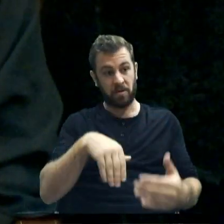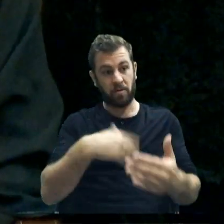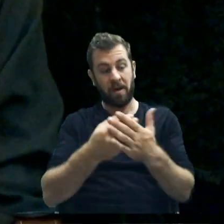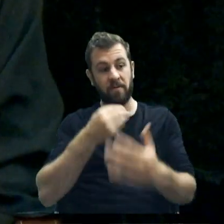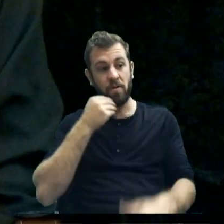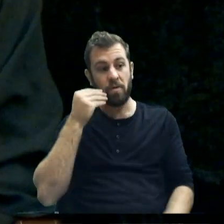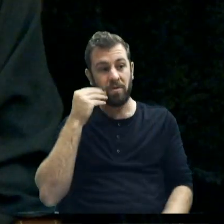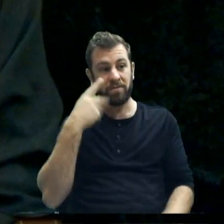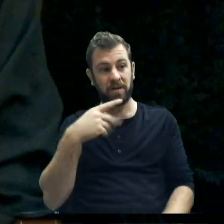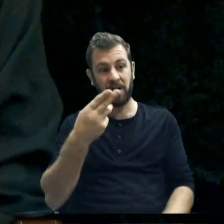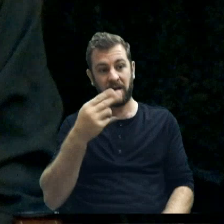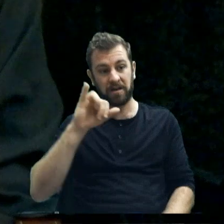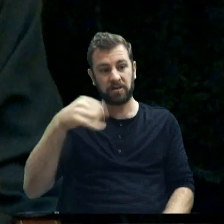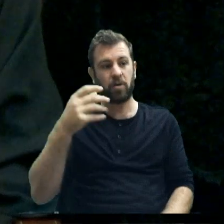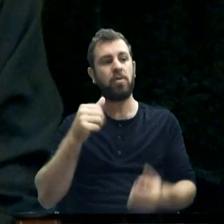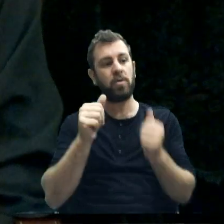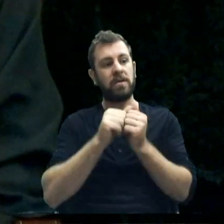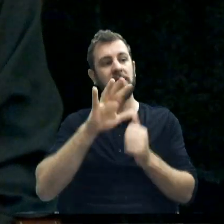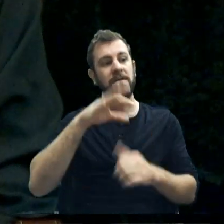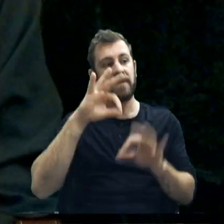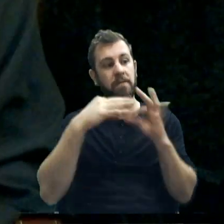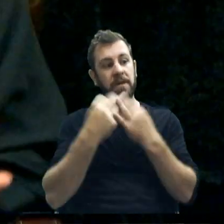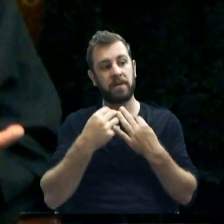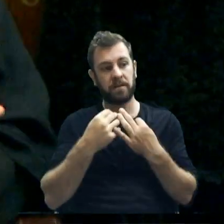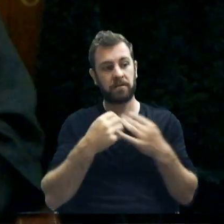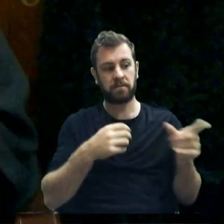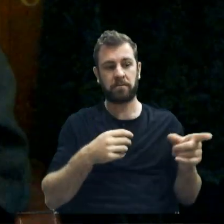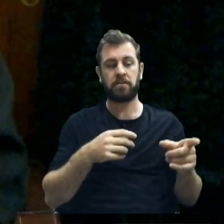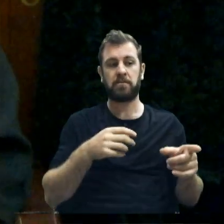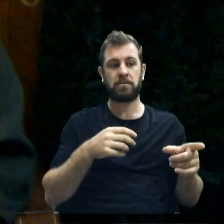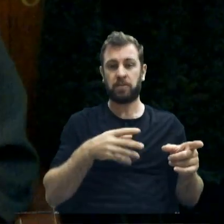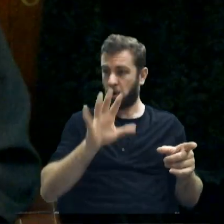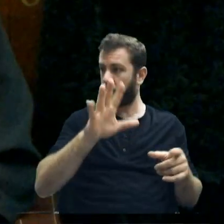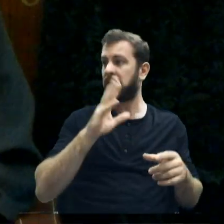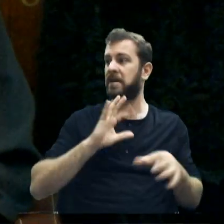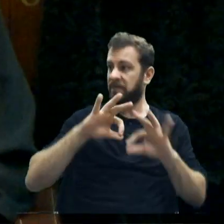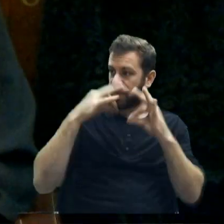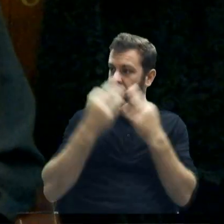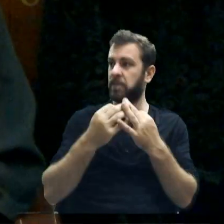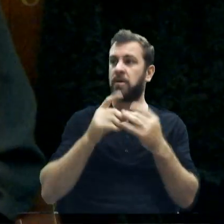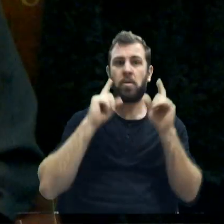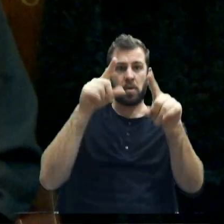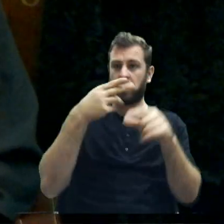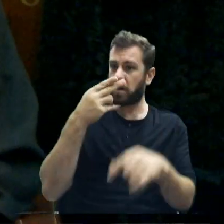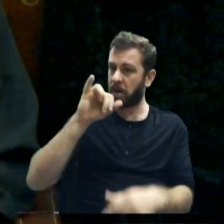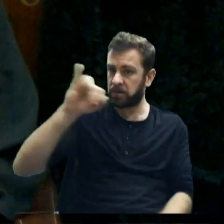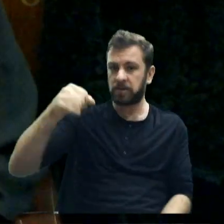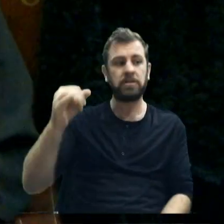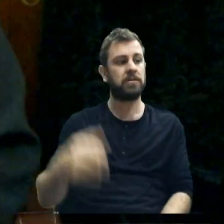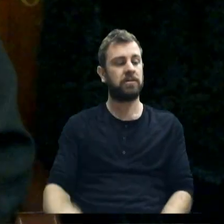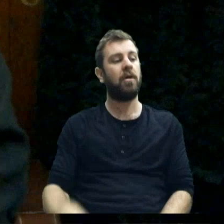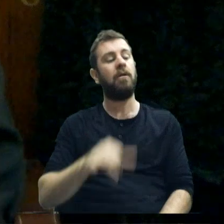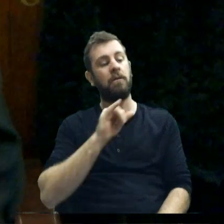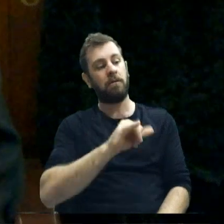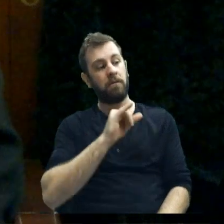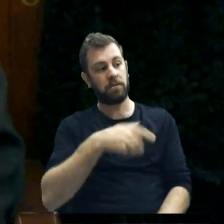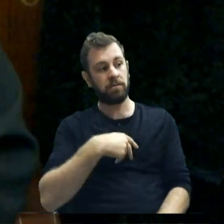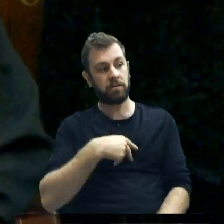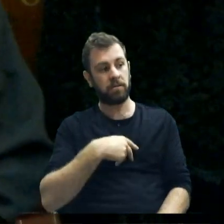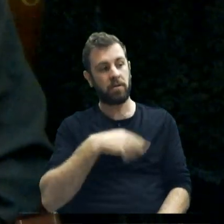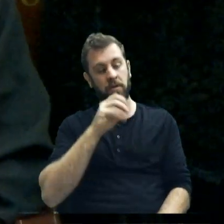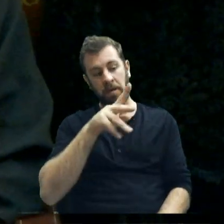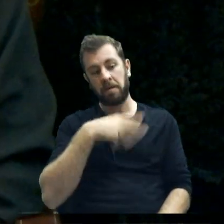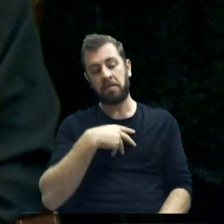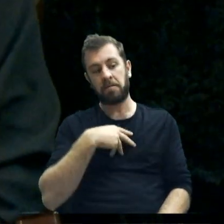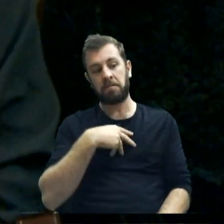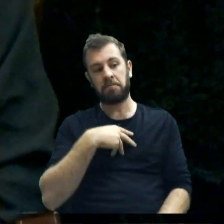with his family? He said, no, his whole family came to hajj. And then the imam asked even a more delicate